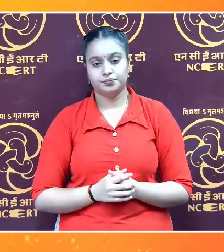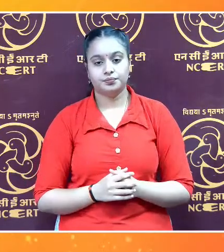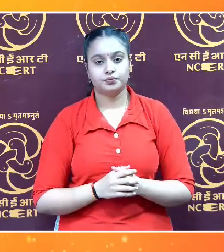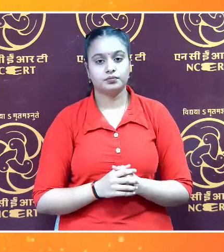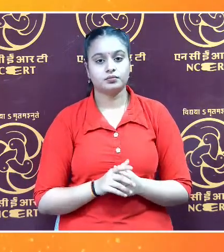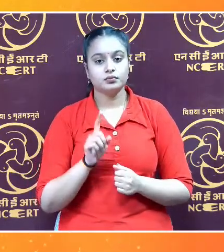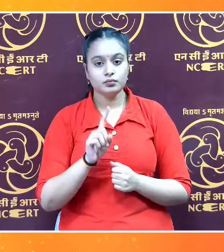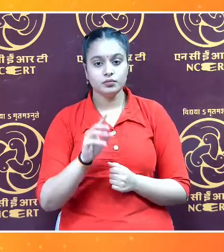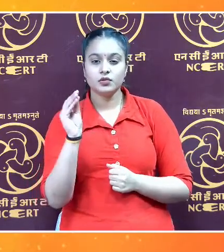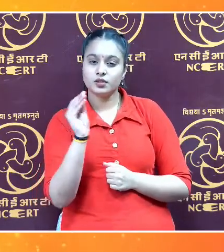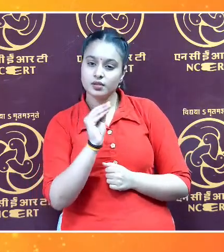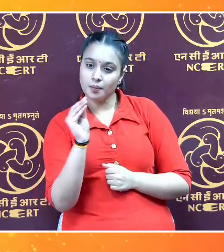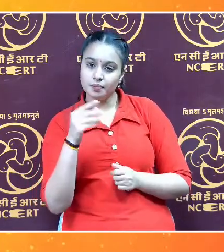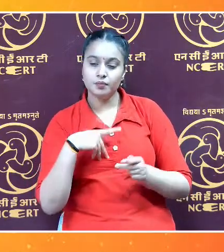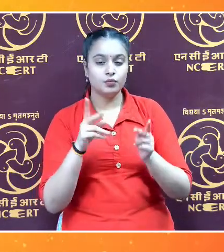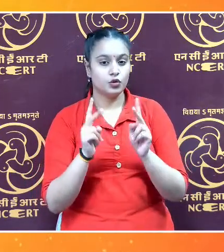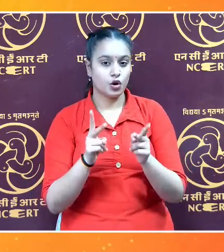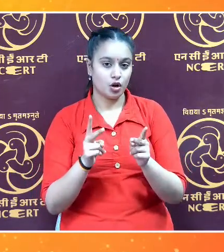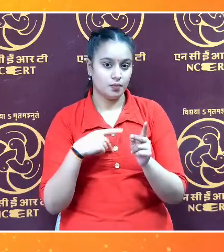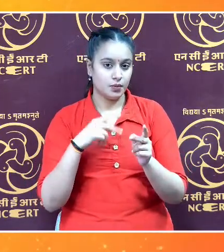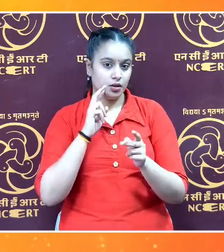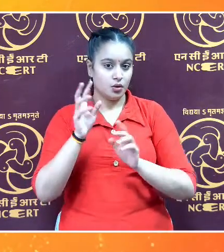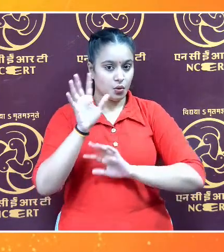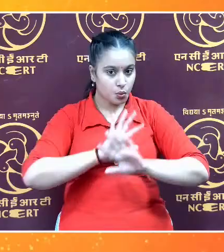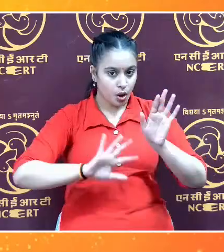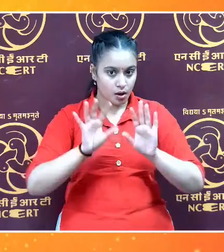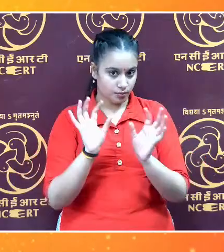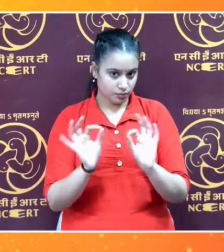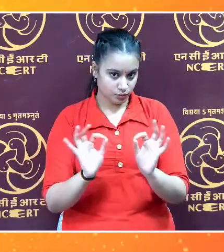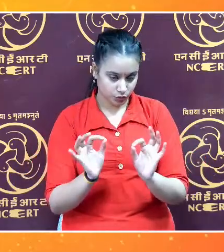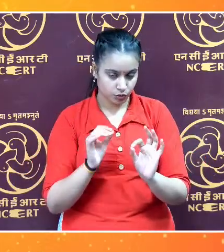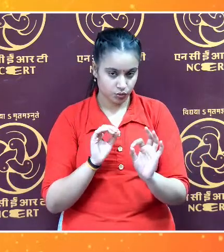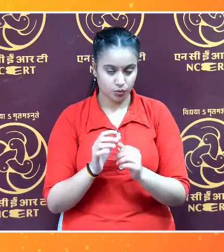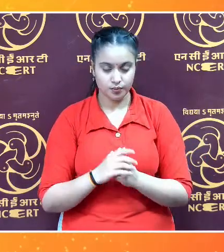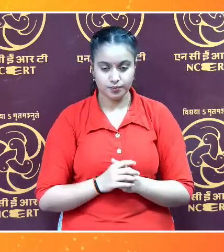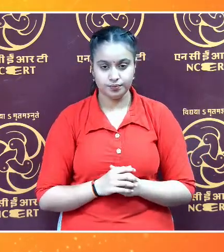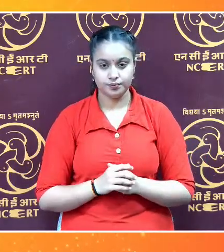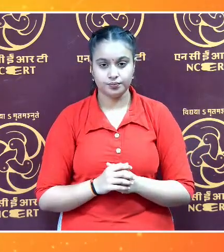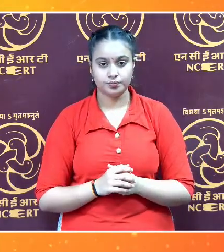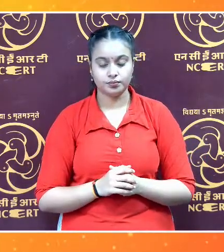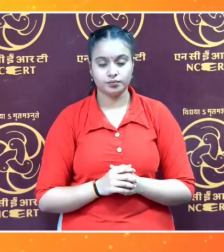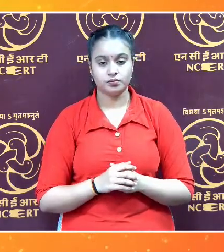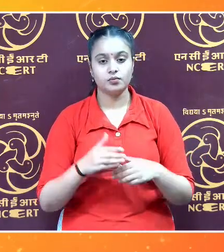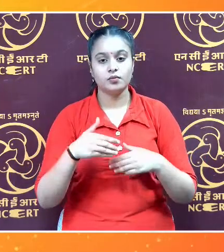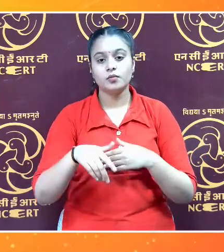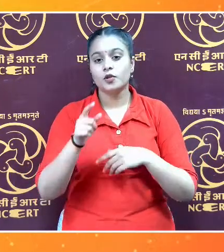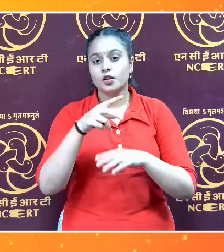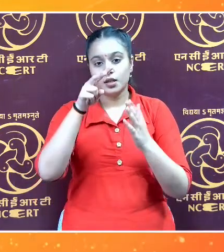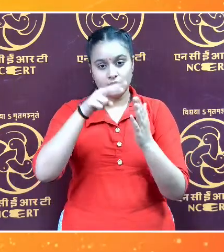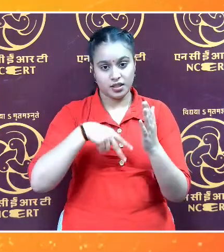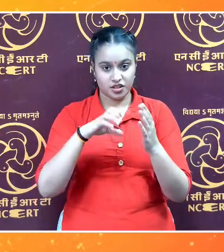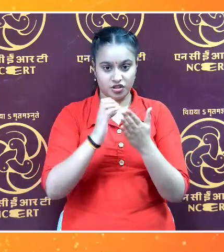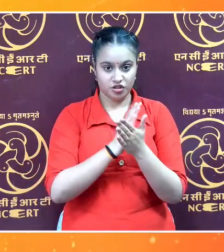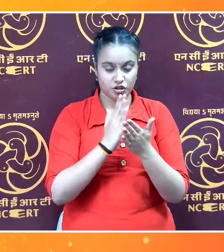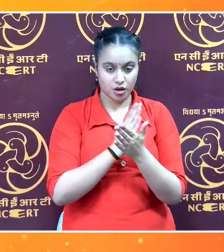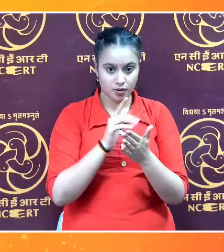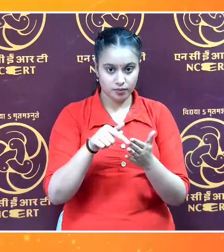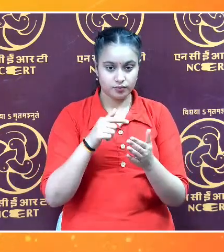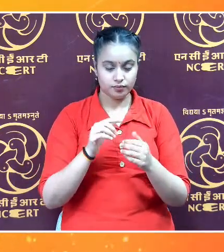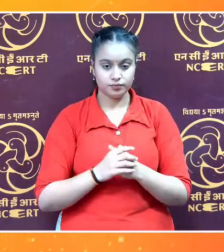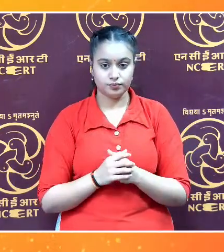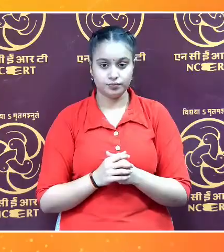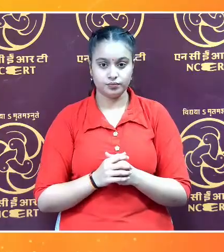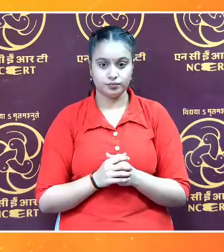few irregular verbs, Harpreet. I want to bring your attention to those. That we read it in the chapter also. You read